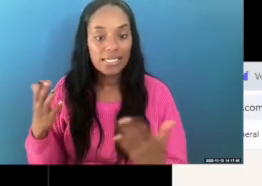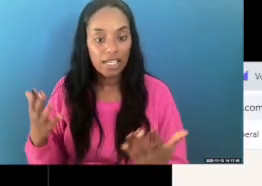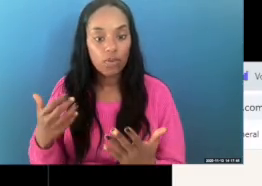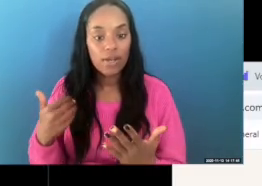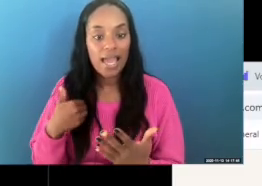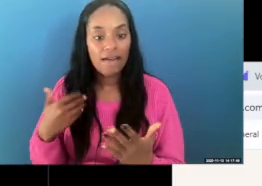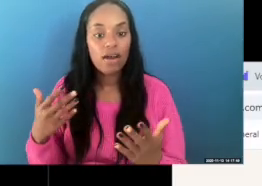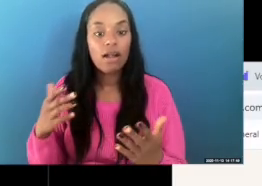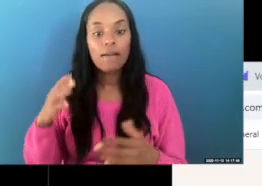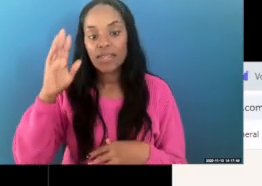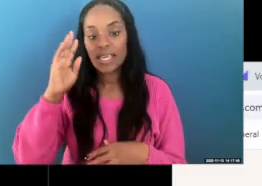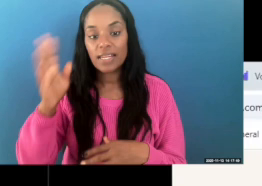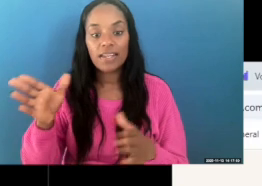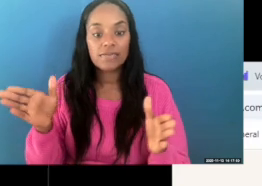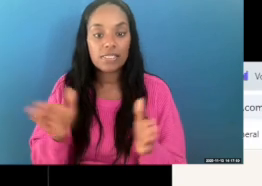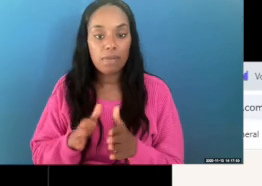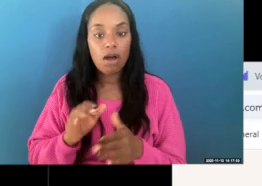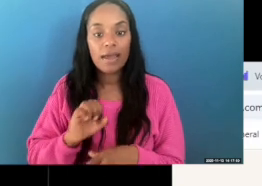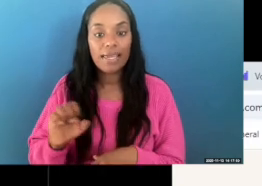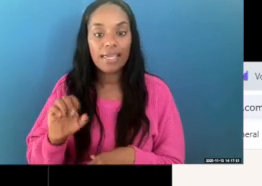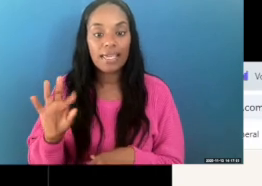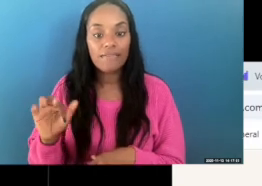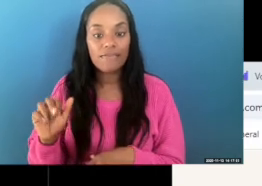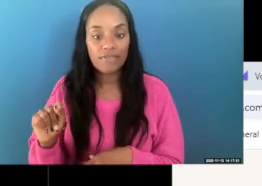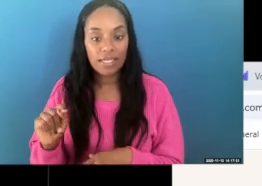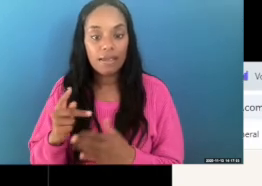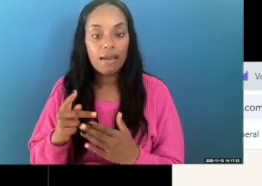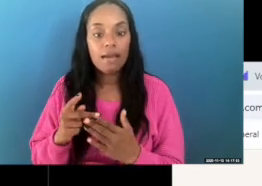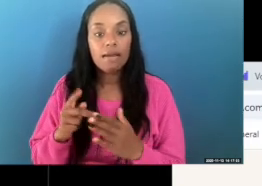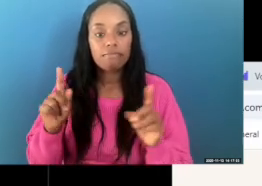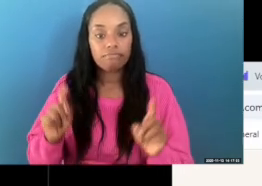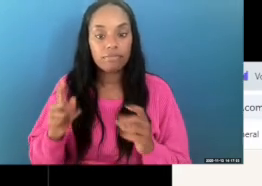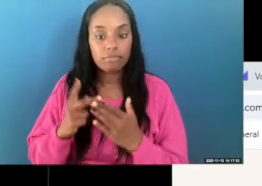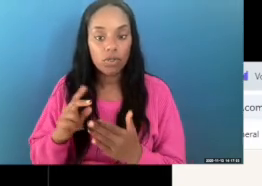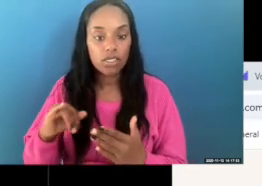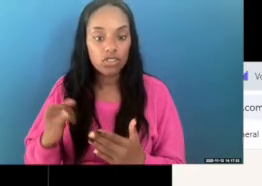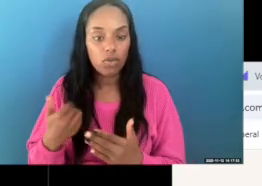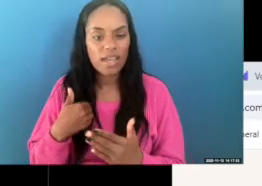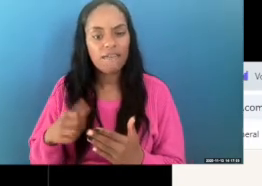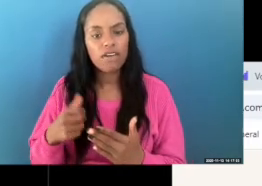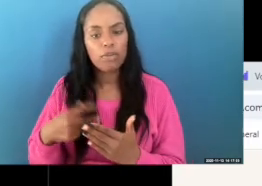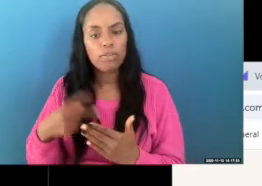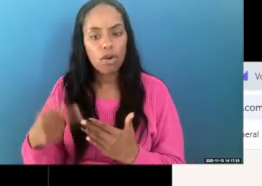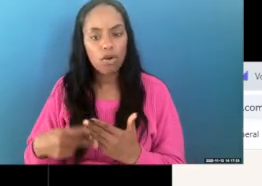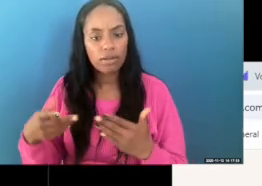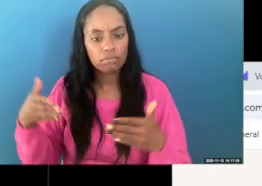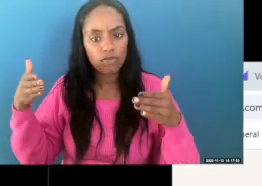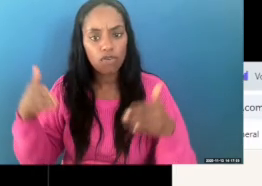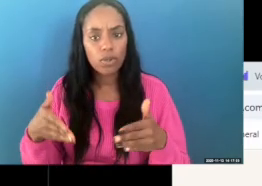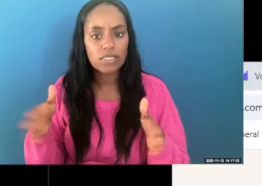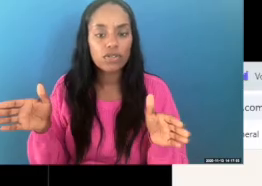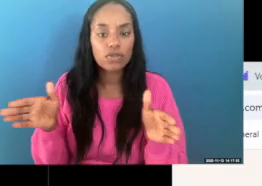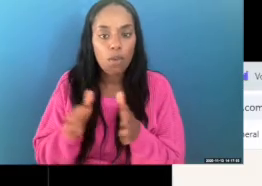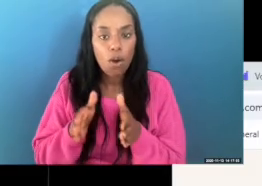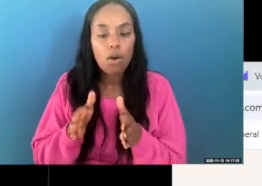model, or the unique needs of small fleets. Anne-Marie is here, and we have our innovative small